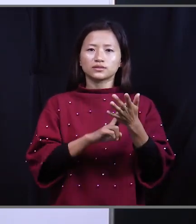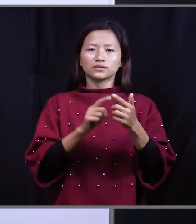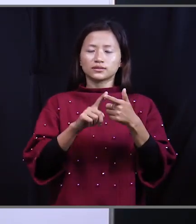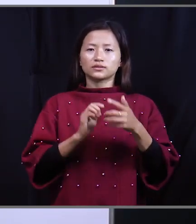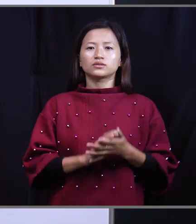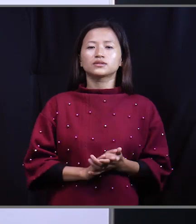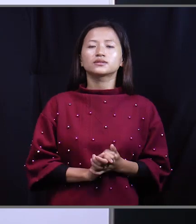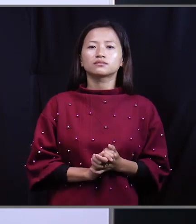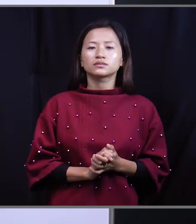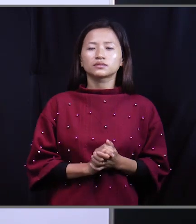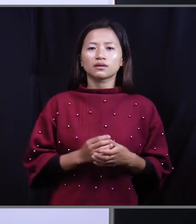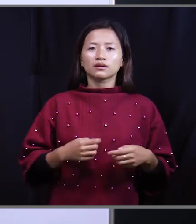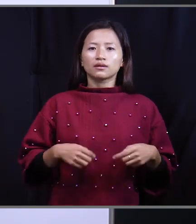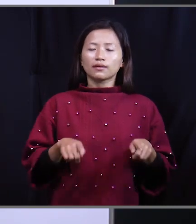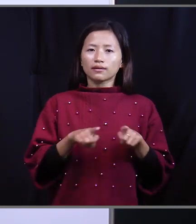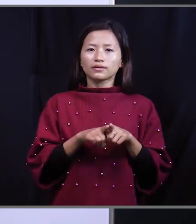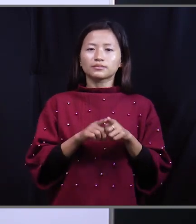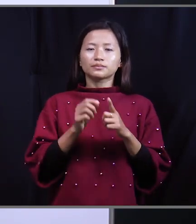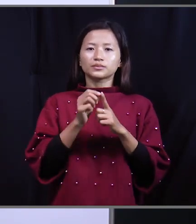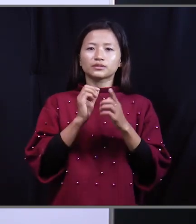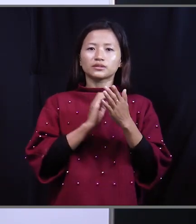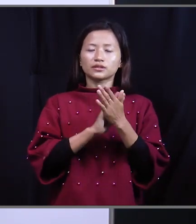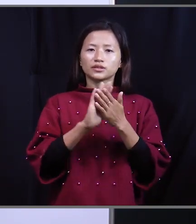Z-Y-G-O-T-E-N-E, zygotin.